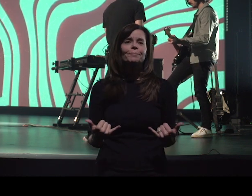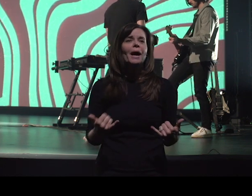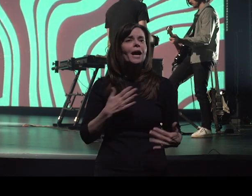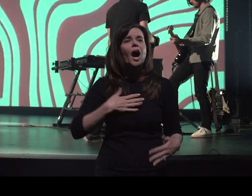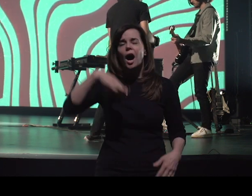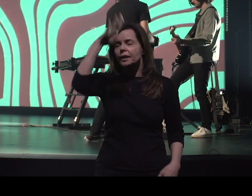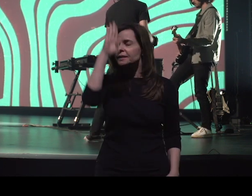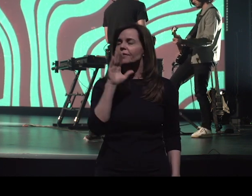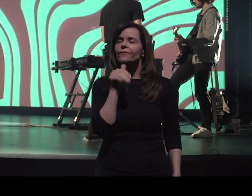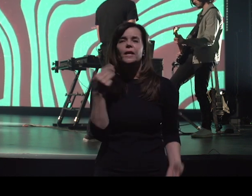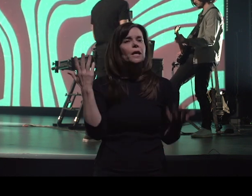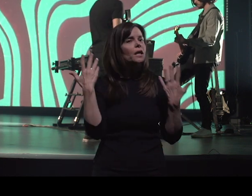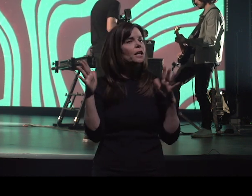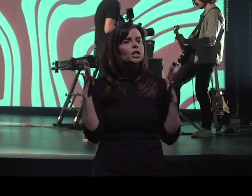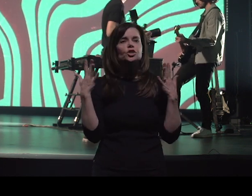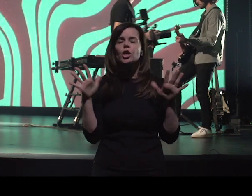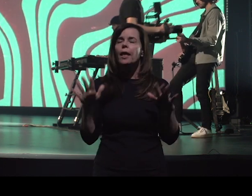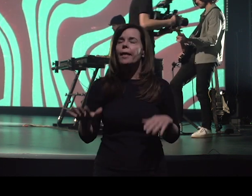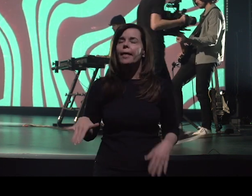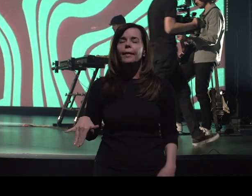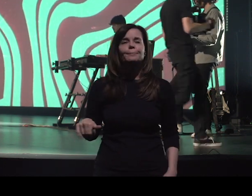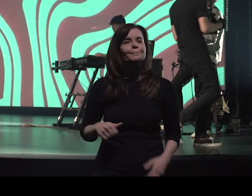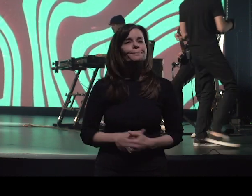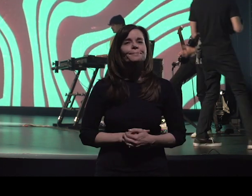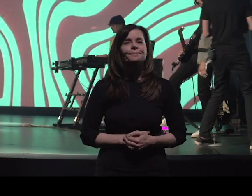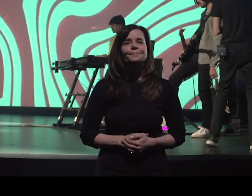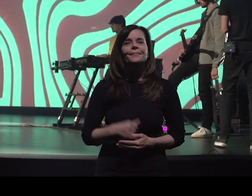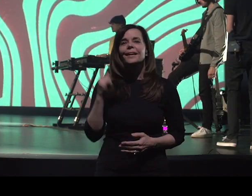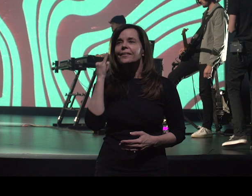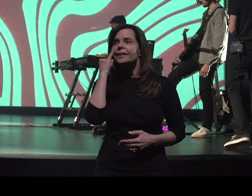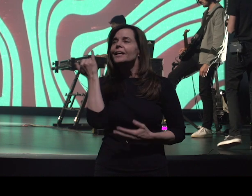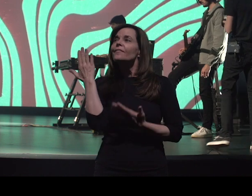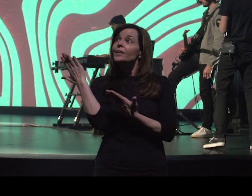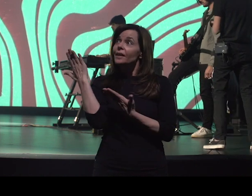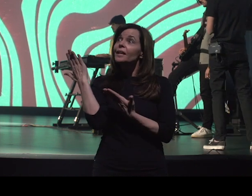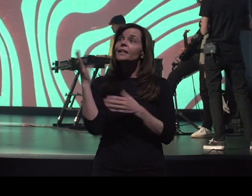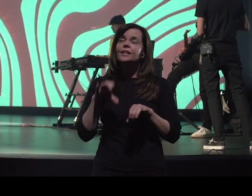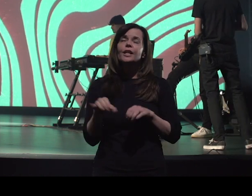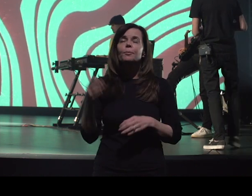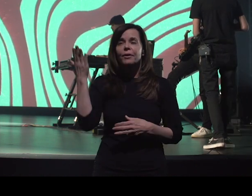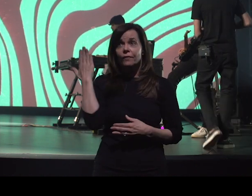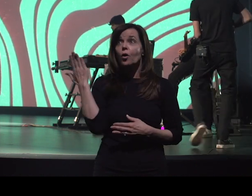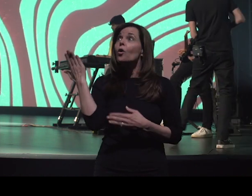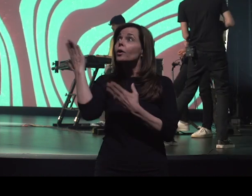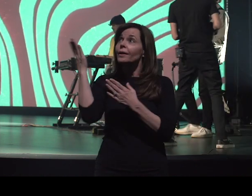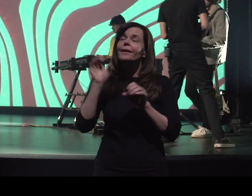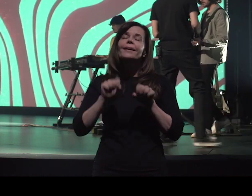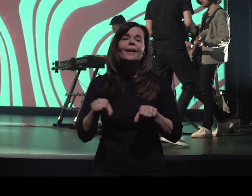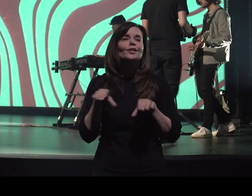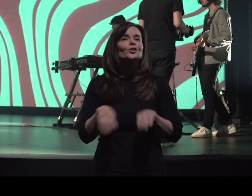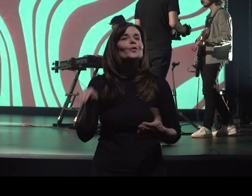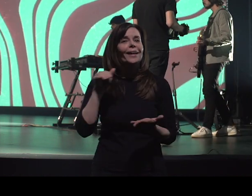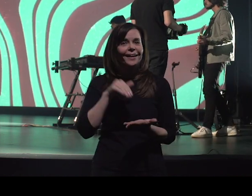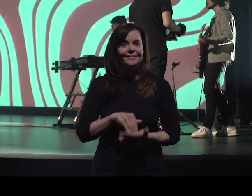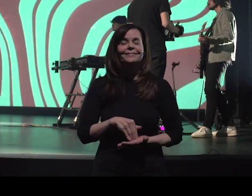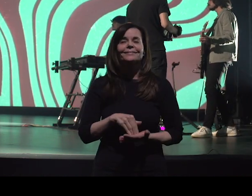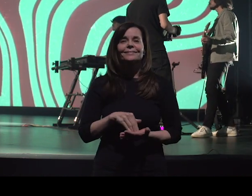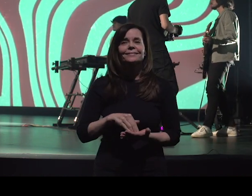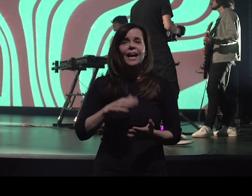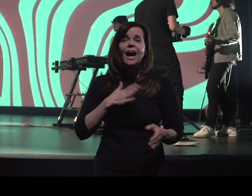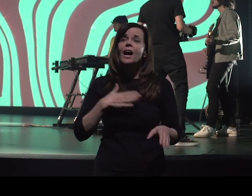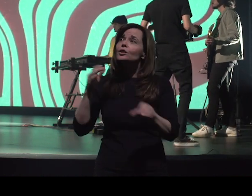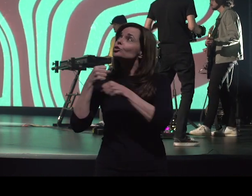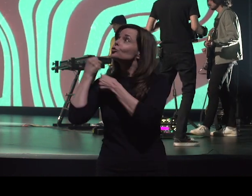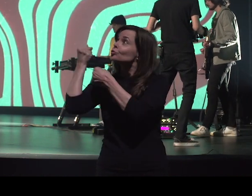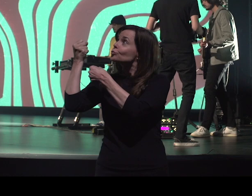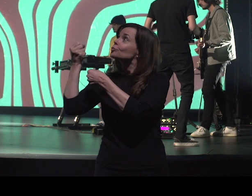My God isn't finished yet. If he did it before, he can do it again. So I